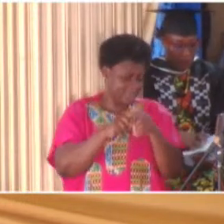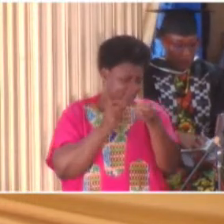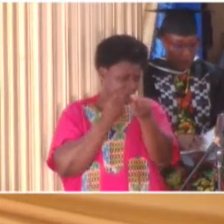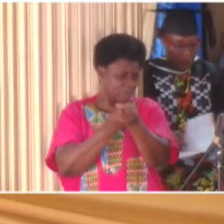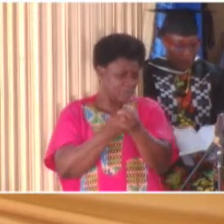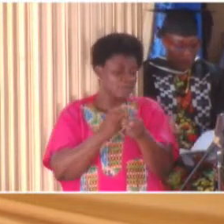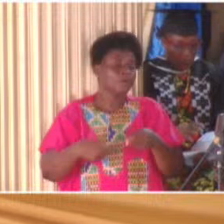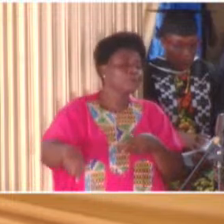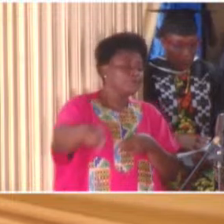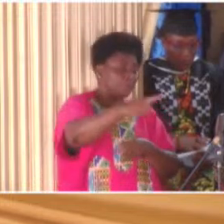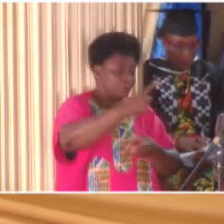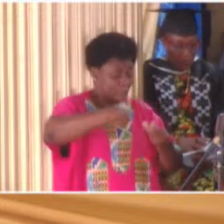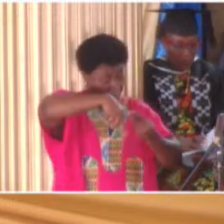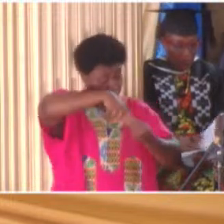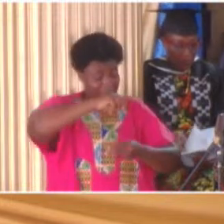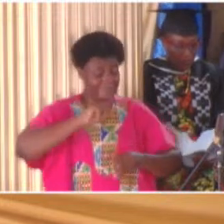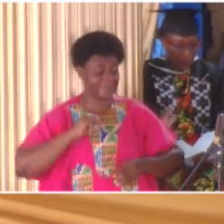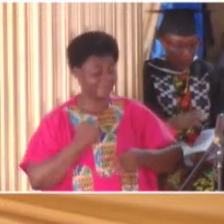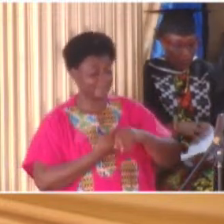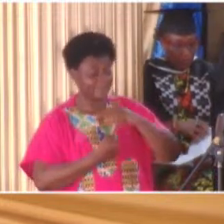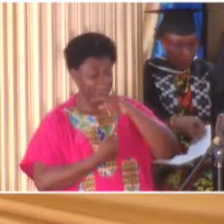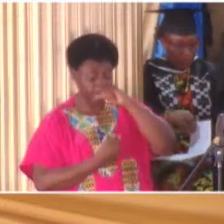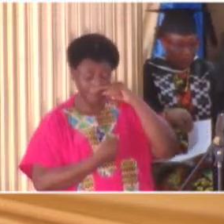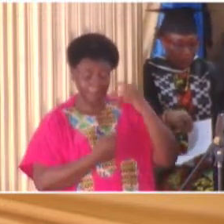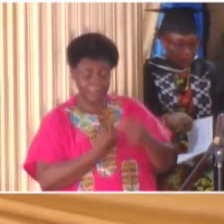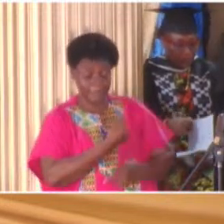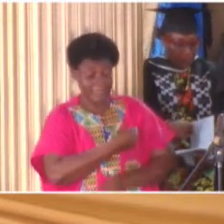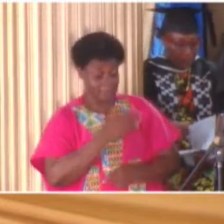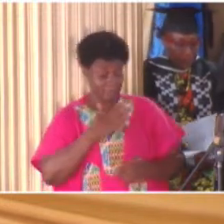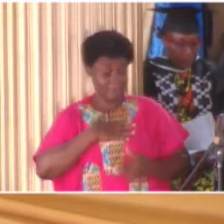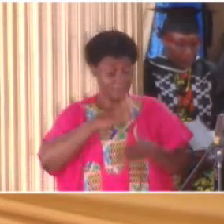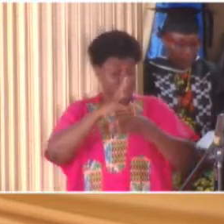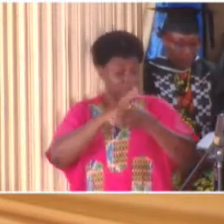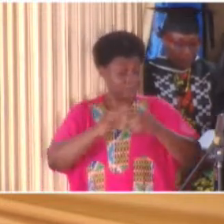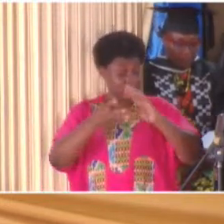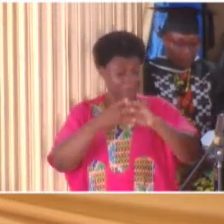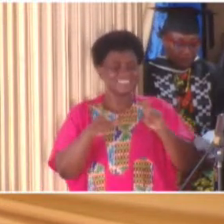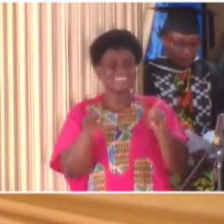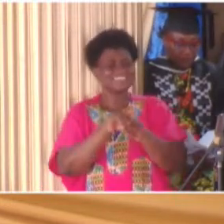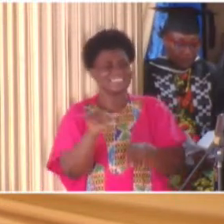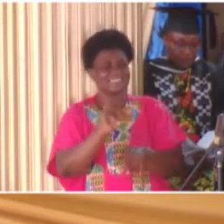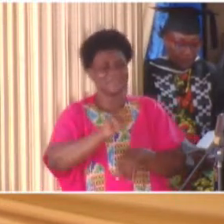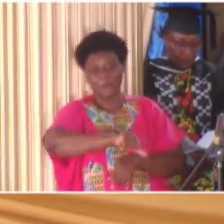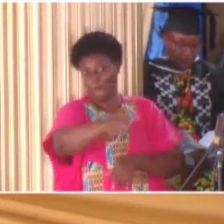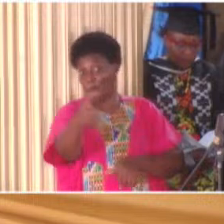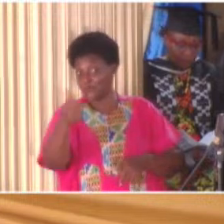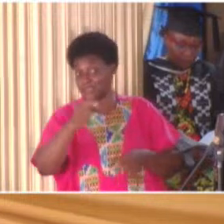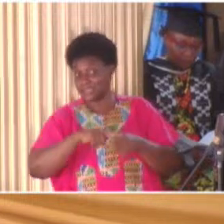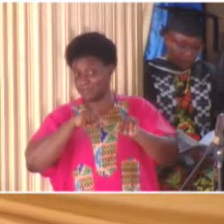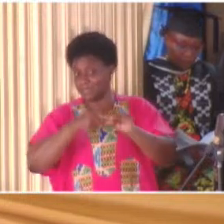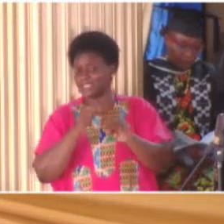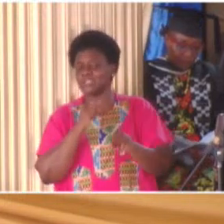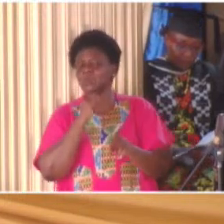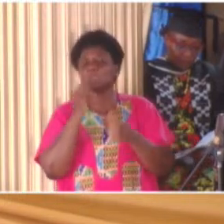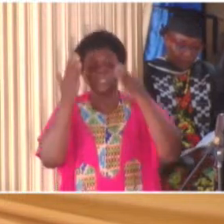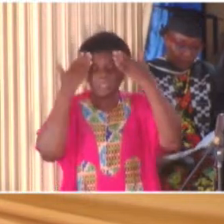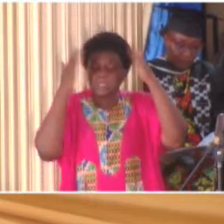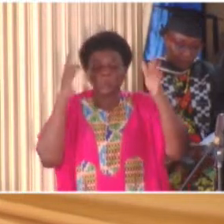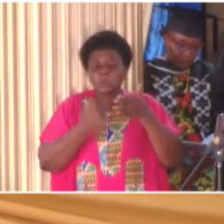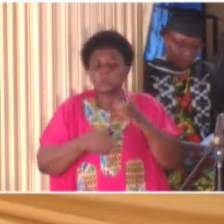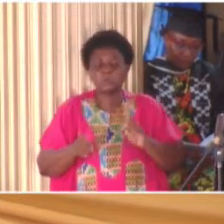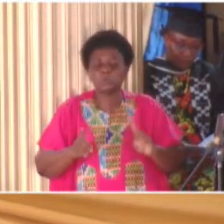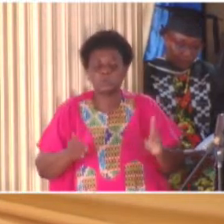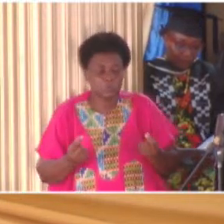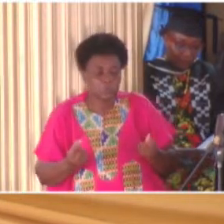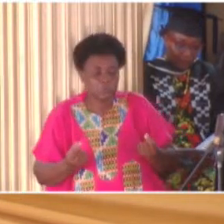of those around us. My story, like many of yours, began with uncertainty. It